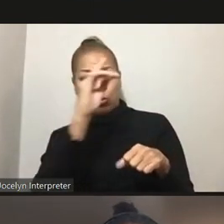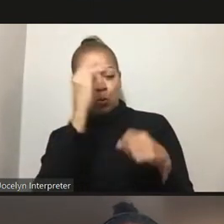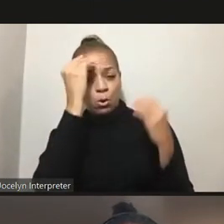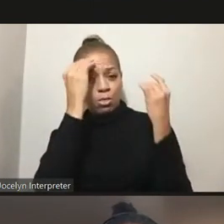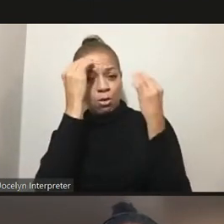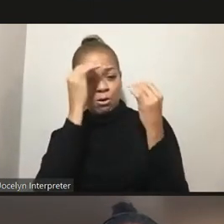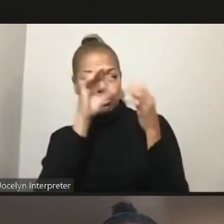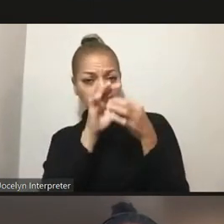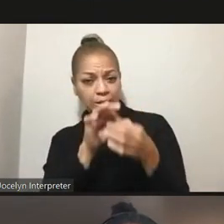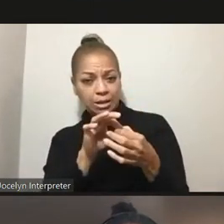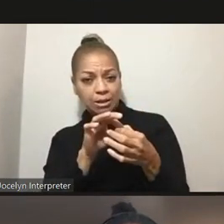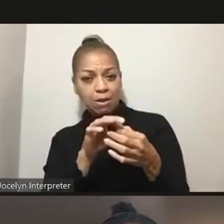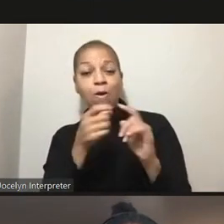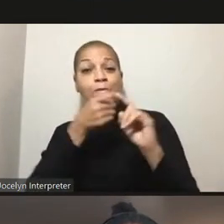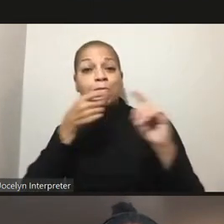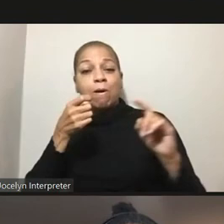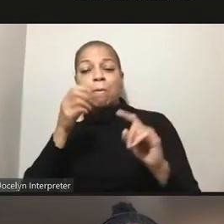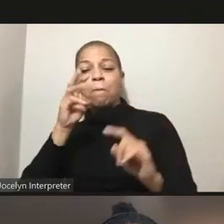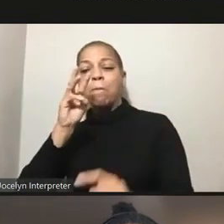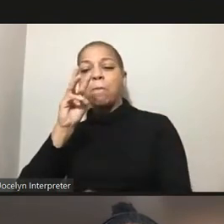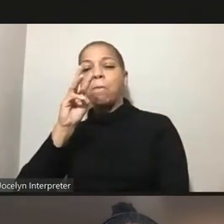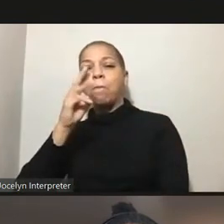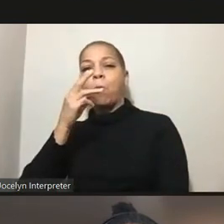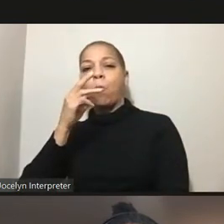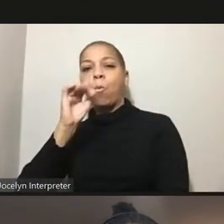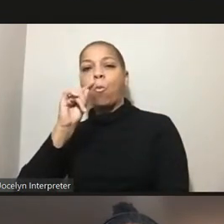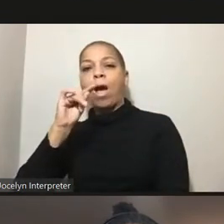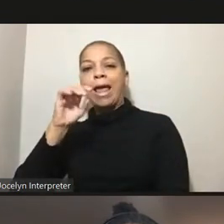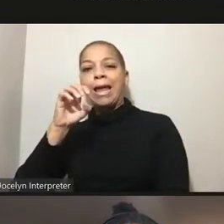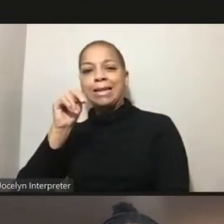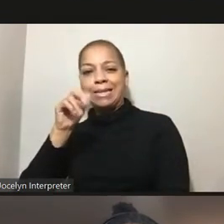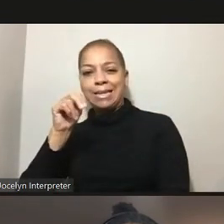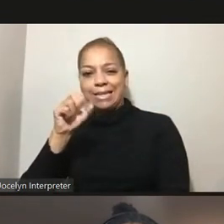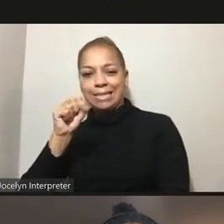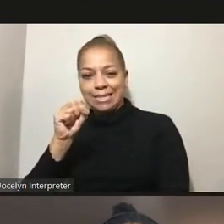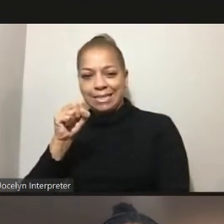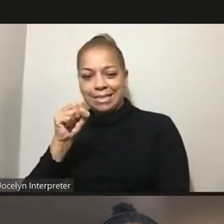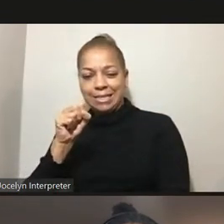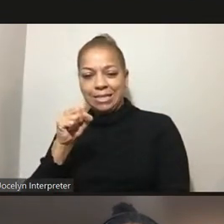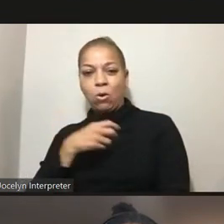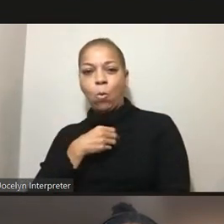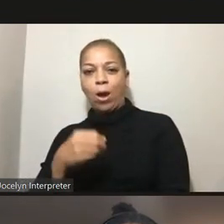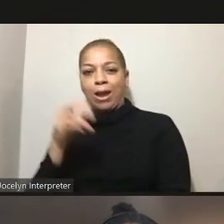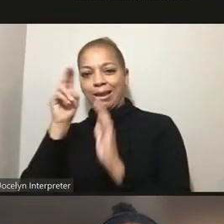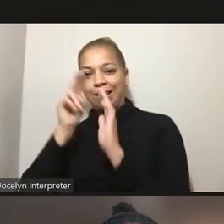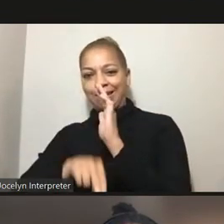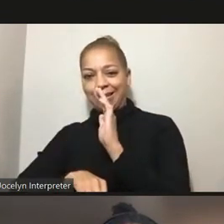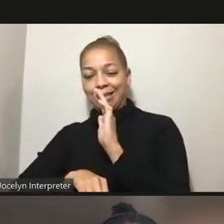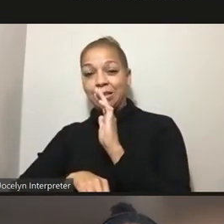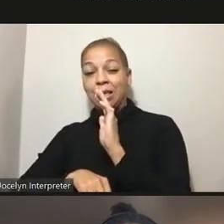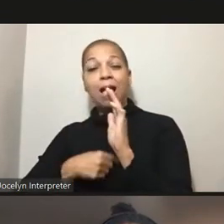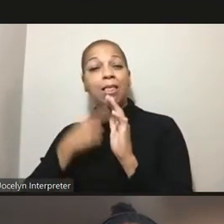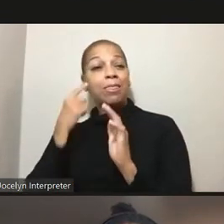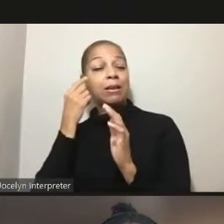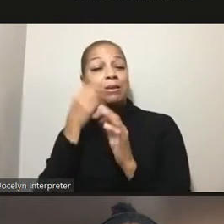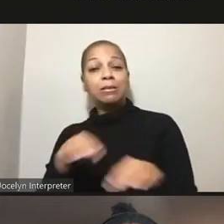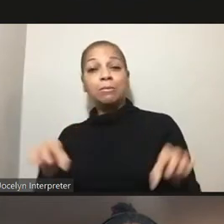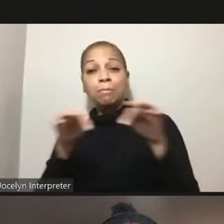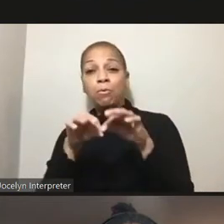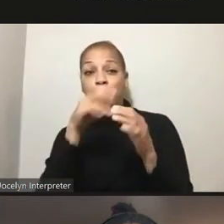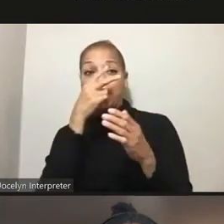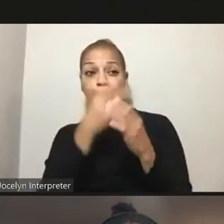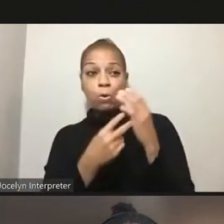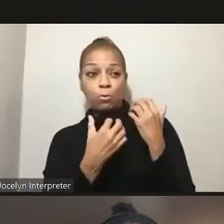from whiteness. So I think it's important both for the audience and for